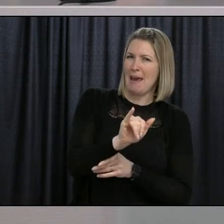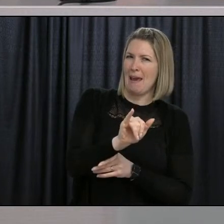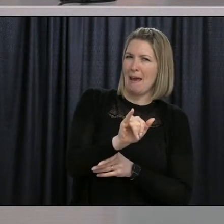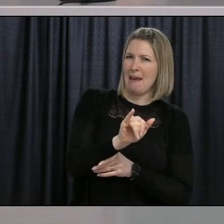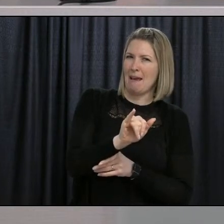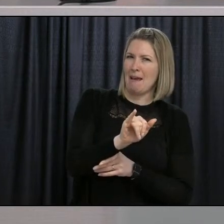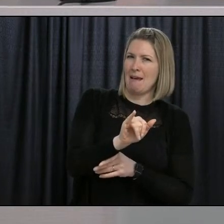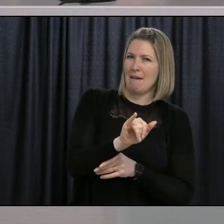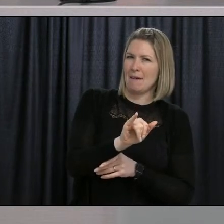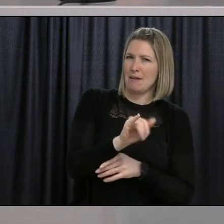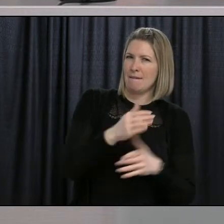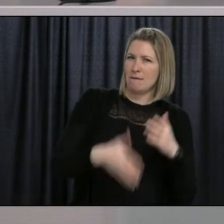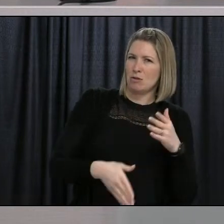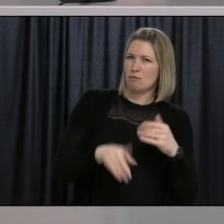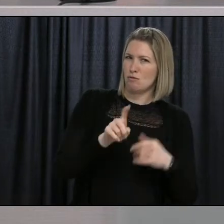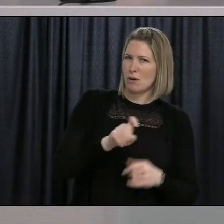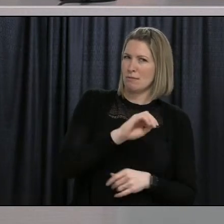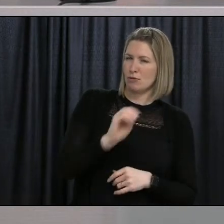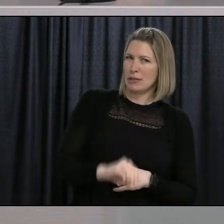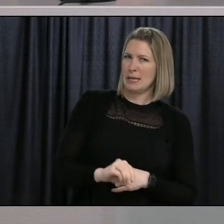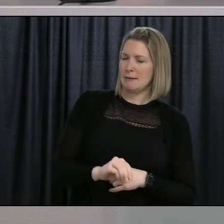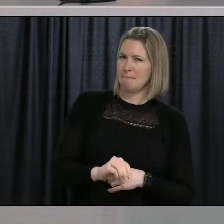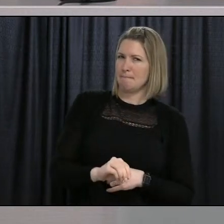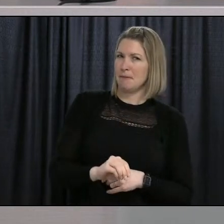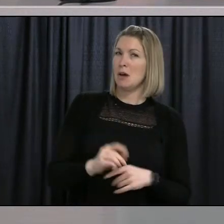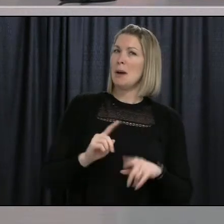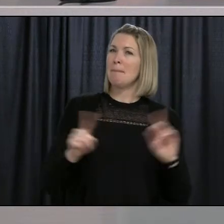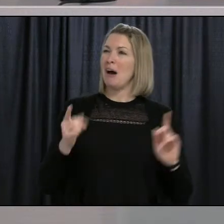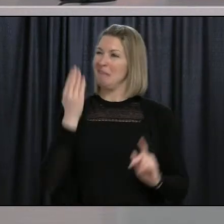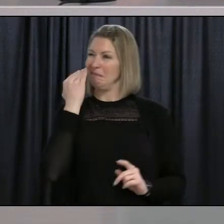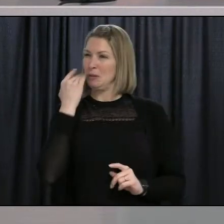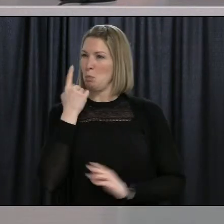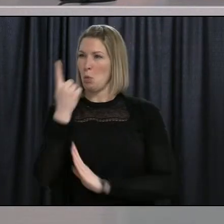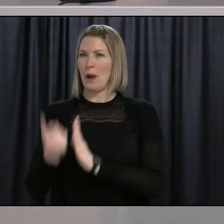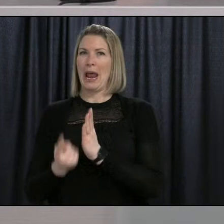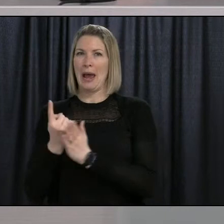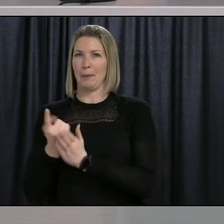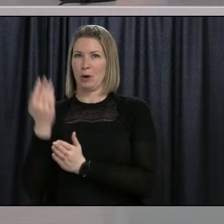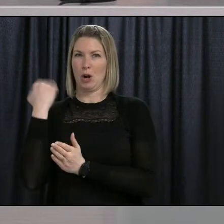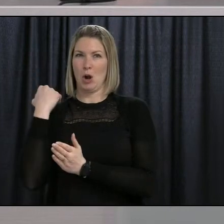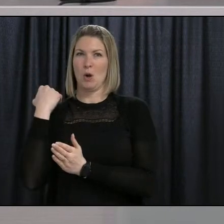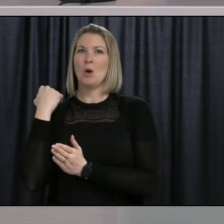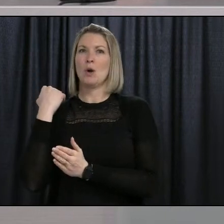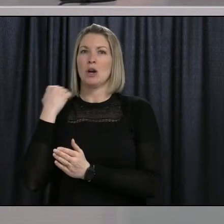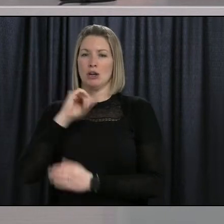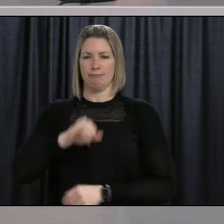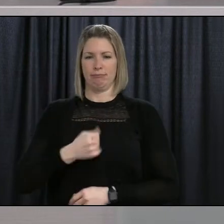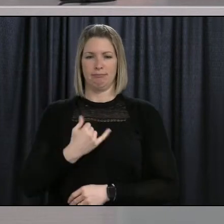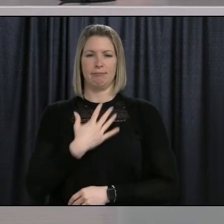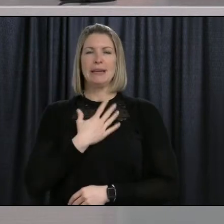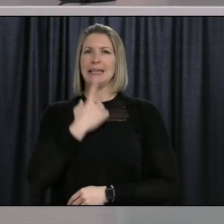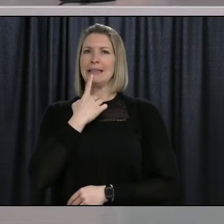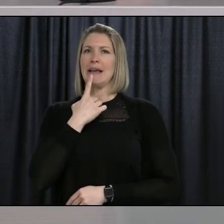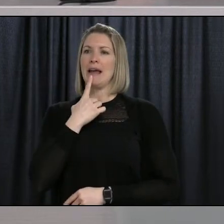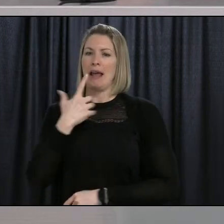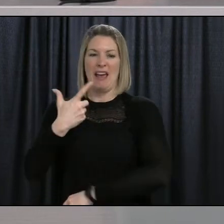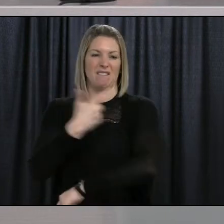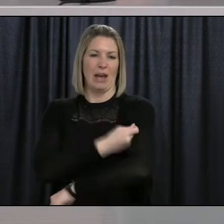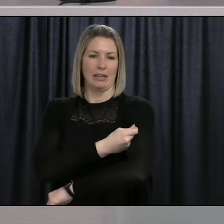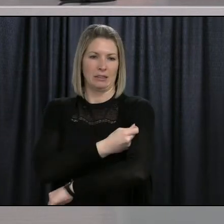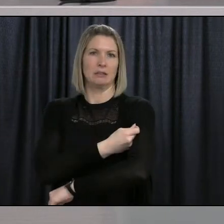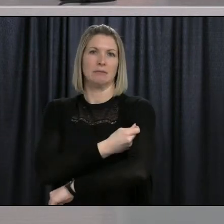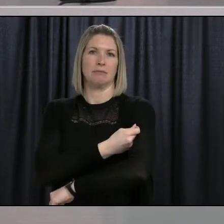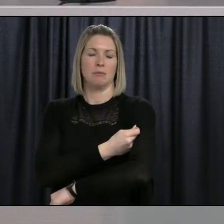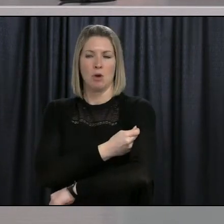Prime Minister, reiterated as recently as an hour ago, is to have all Canadians vaccinated by the end of September, like 5 months